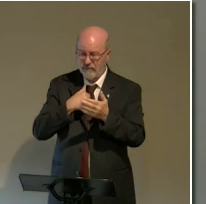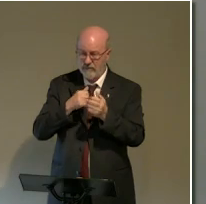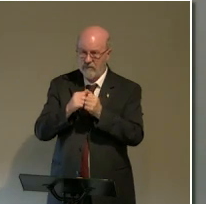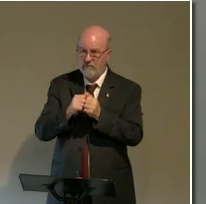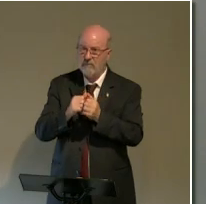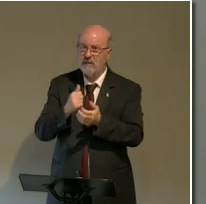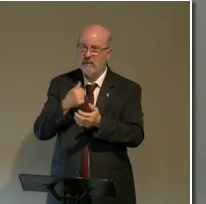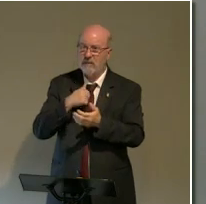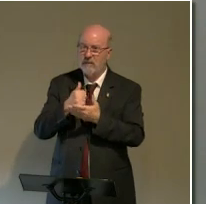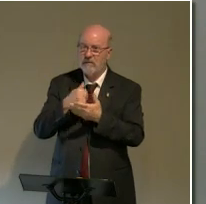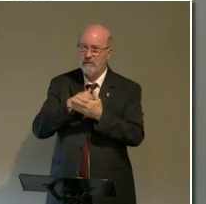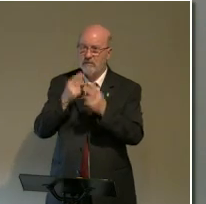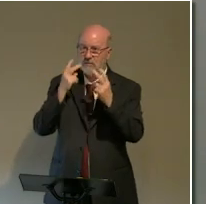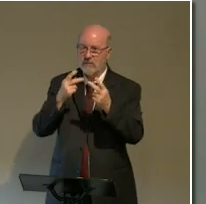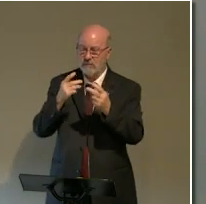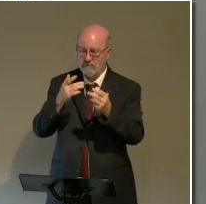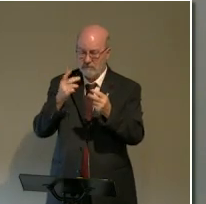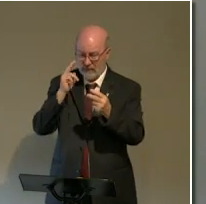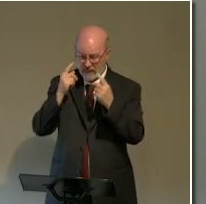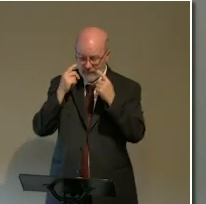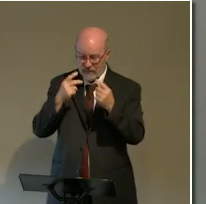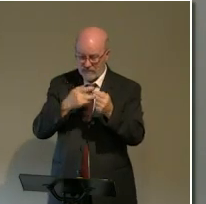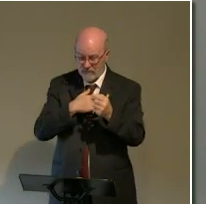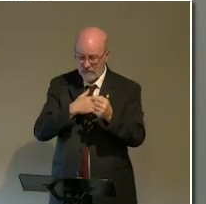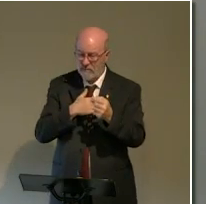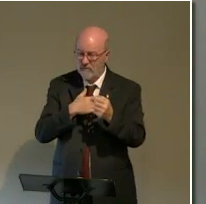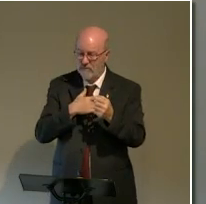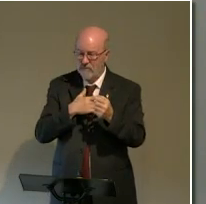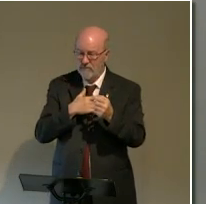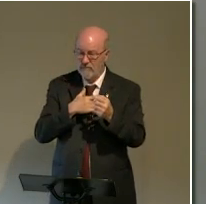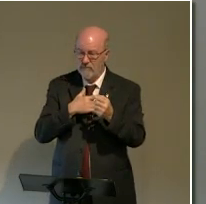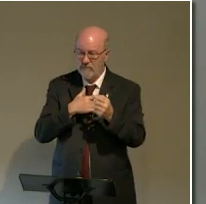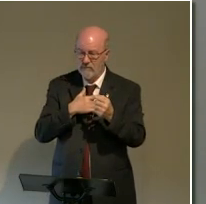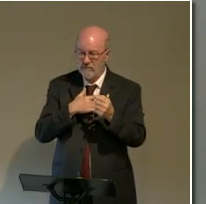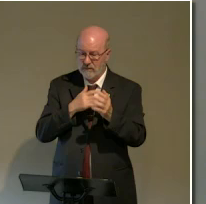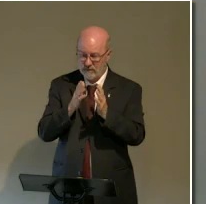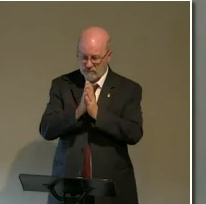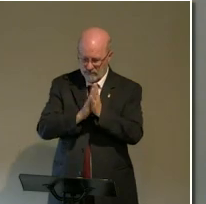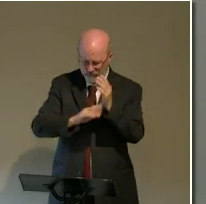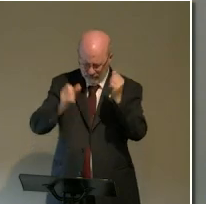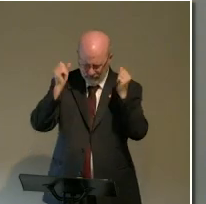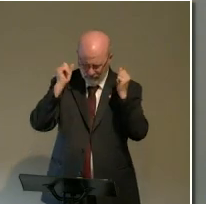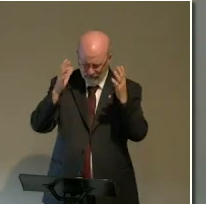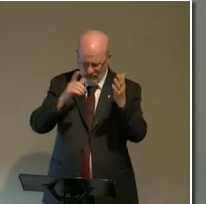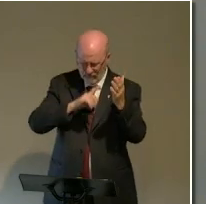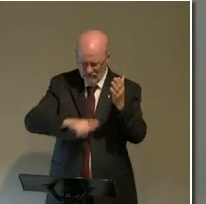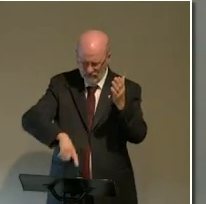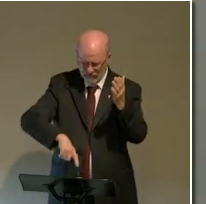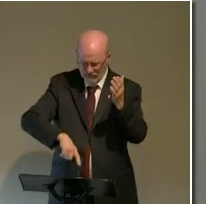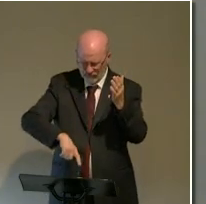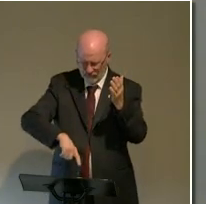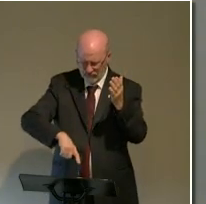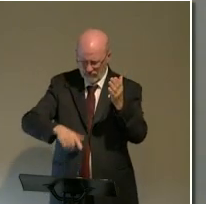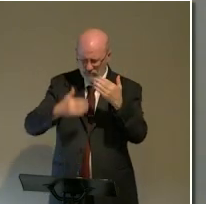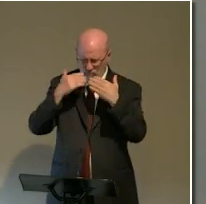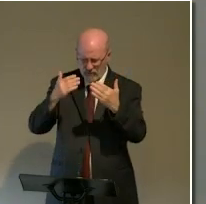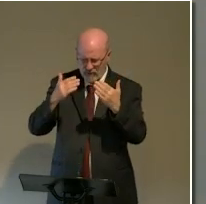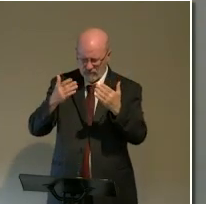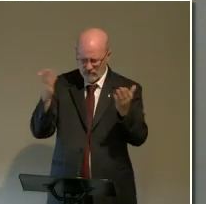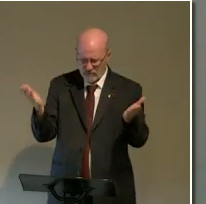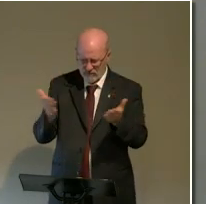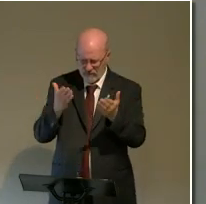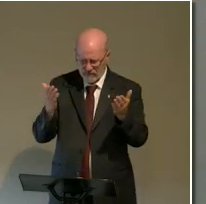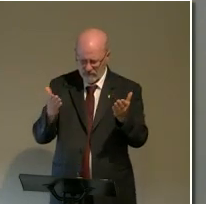me. Help me. Open my eyes. Open my heart, Lord. Okay? Let's pray. Holy Father, Lord, we're so grateful to be